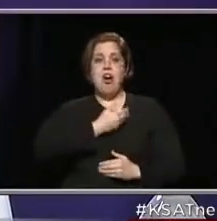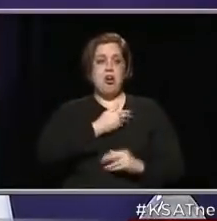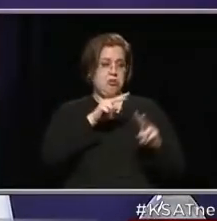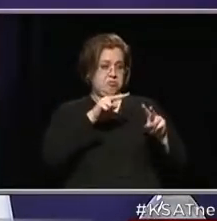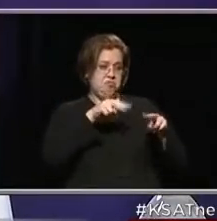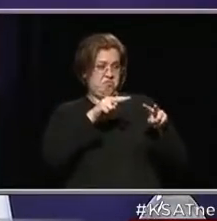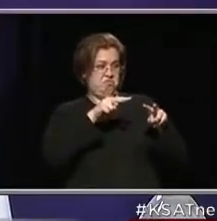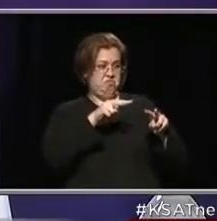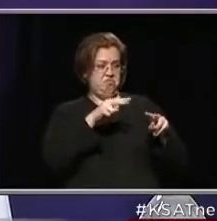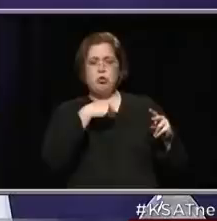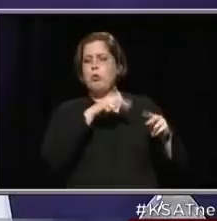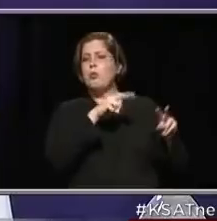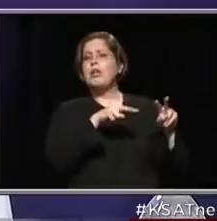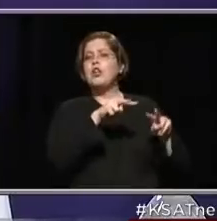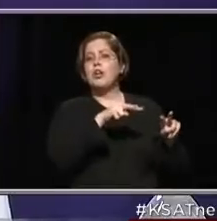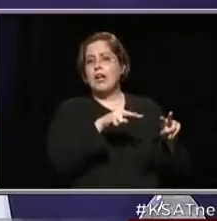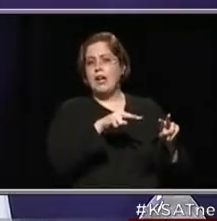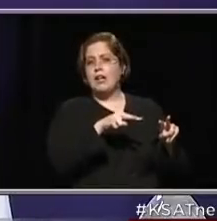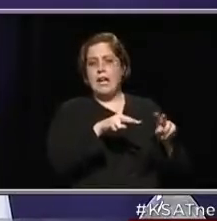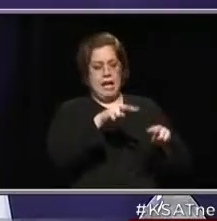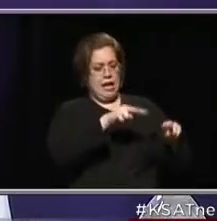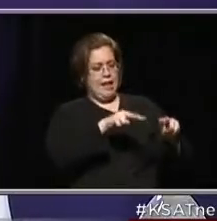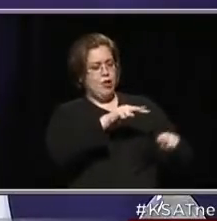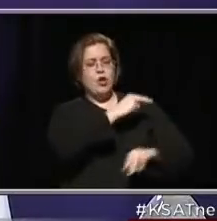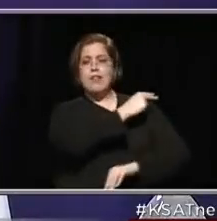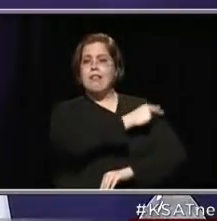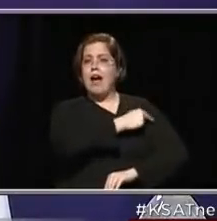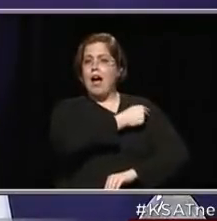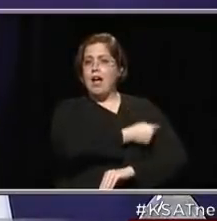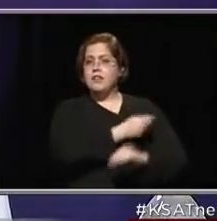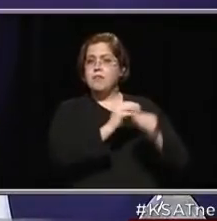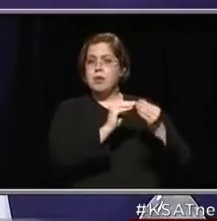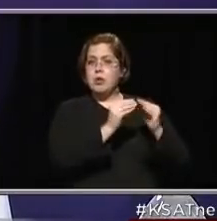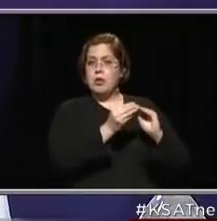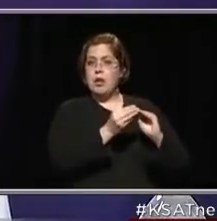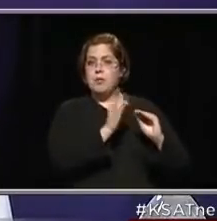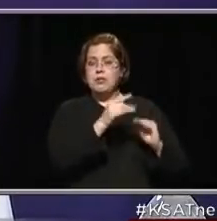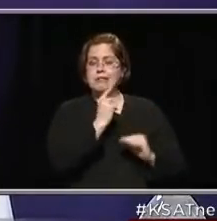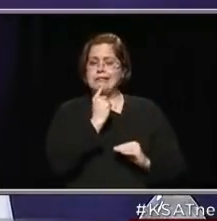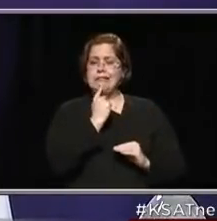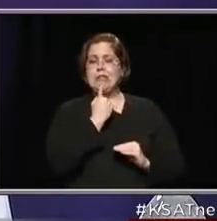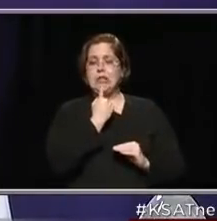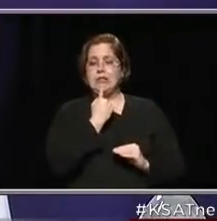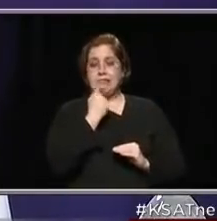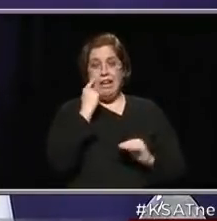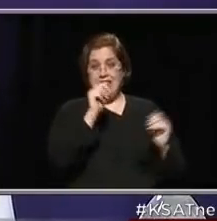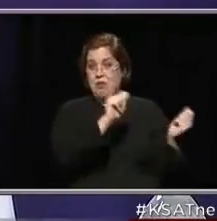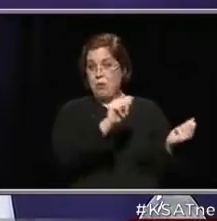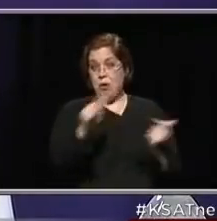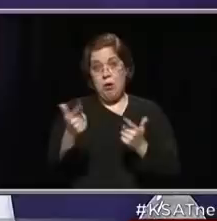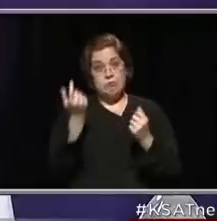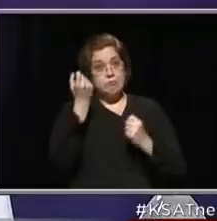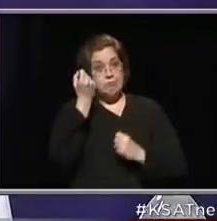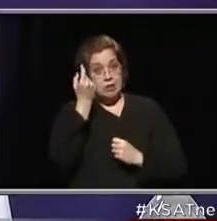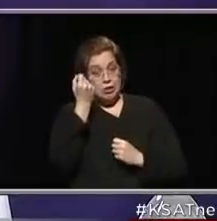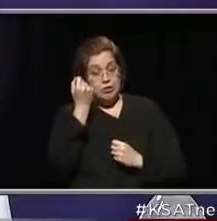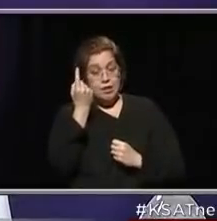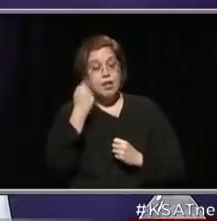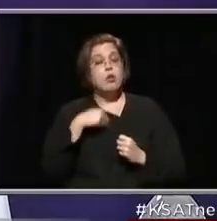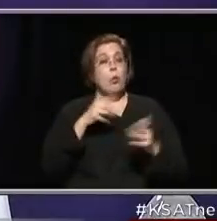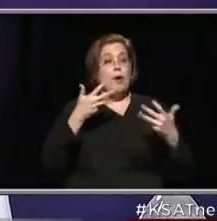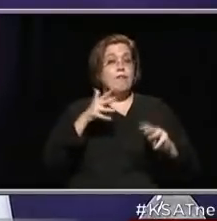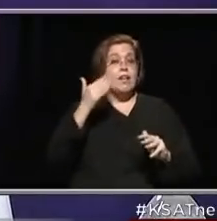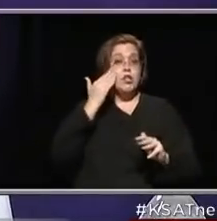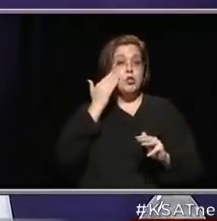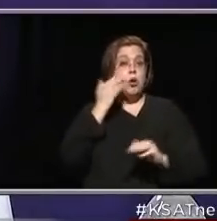to what we look at, and I always look at the hospitals as the critical one. I think we all can clearly understand that. We know when a hospital